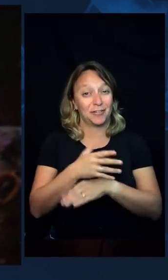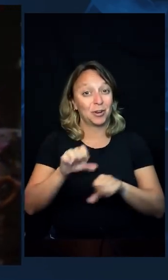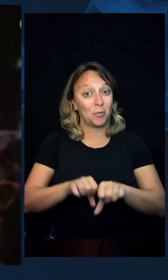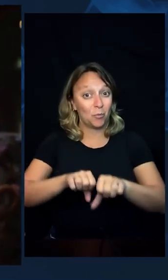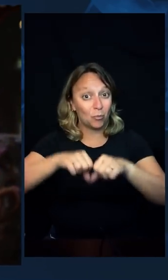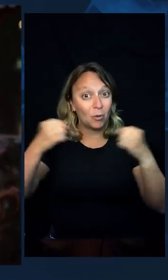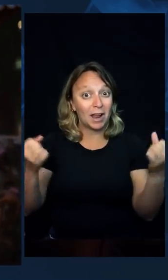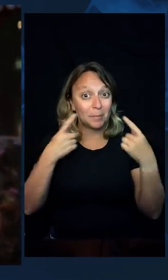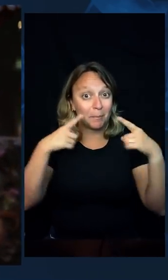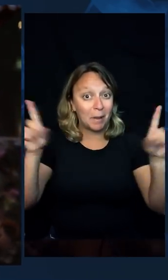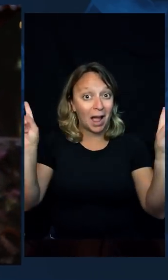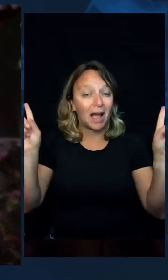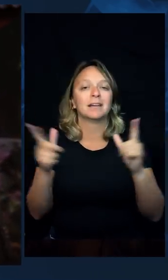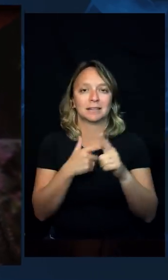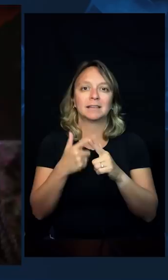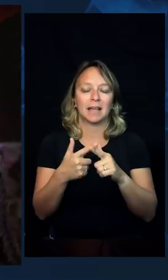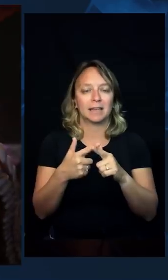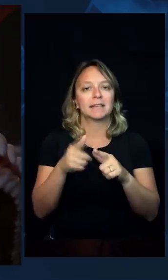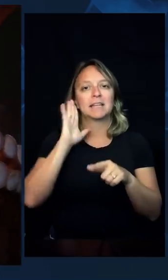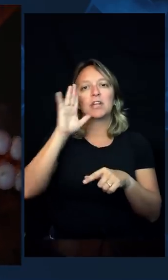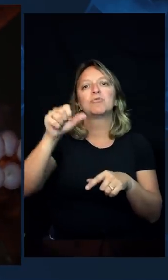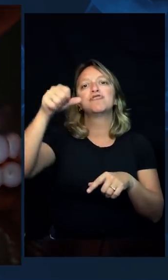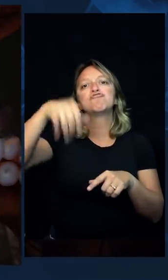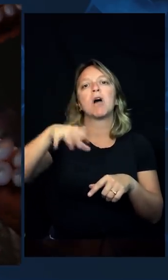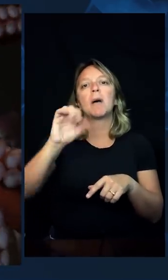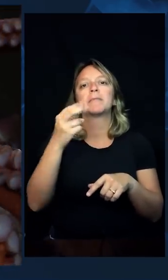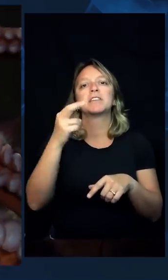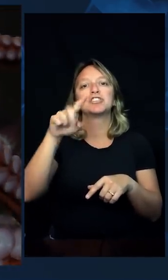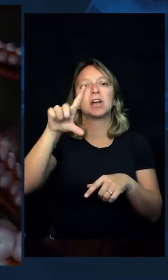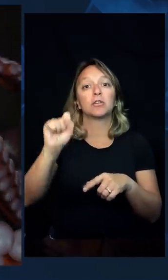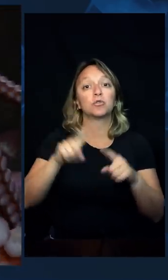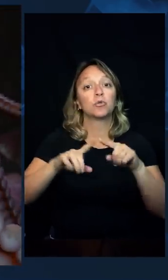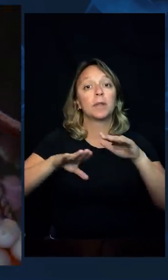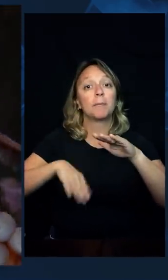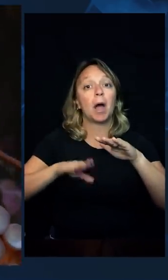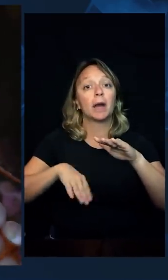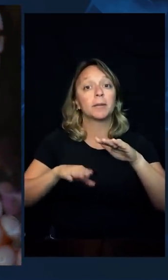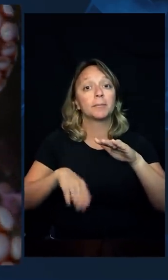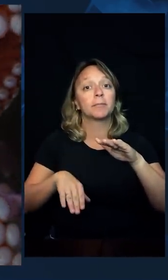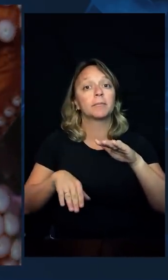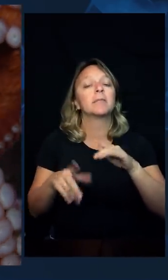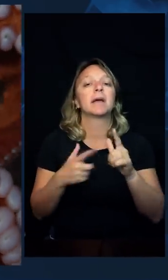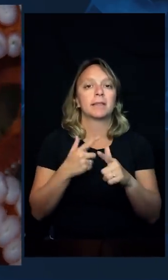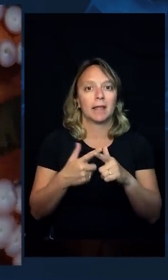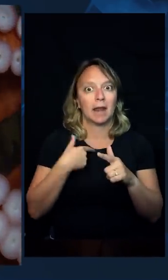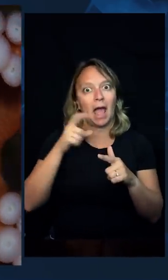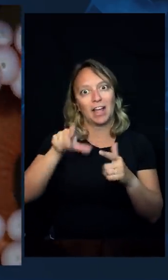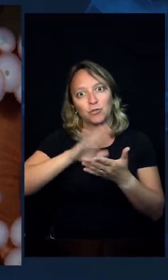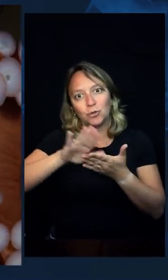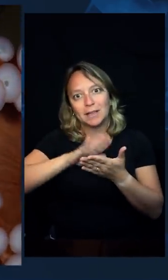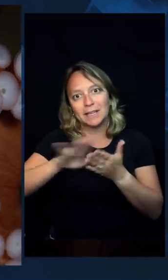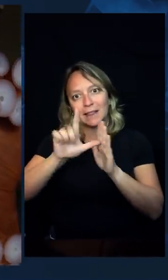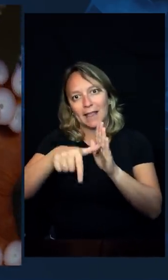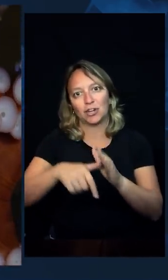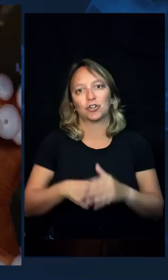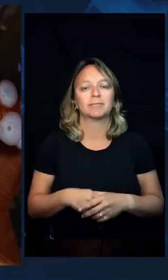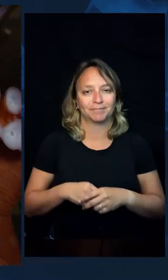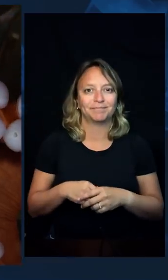shell, he is just gonna drop the shells all the way to the bottom of the exhibit so I can clean it up later.